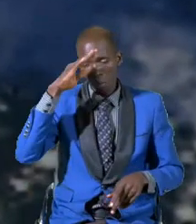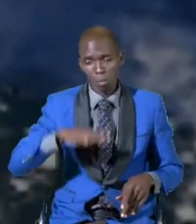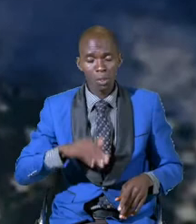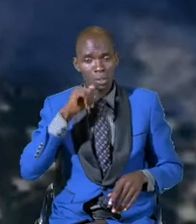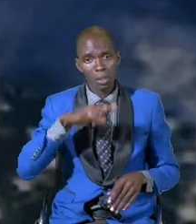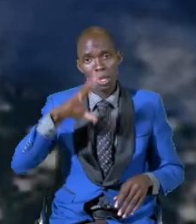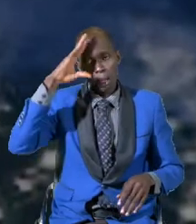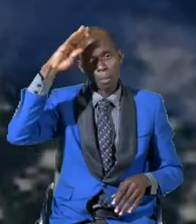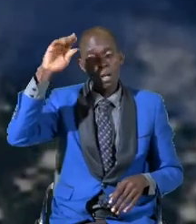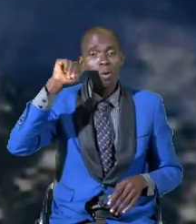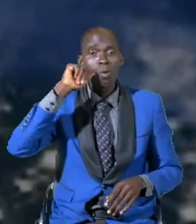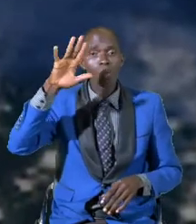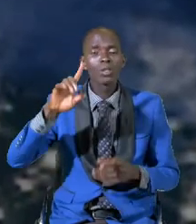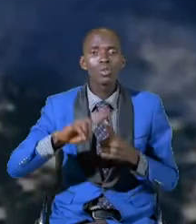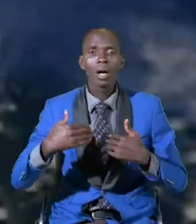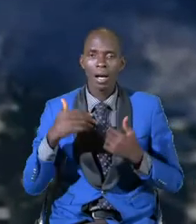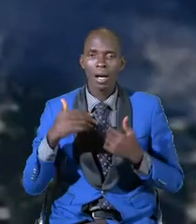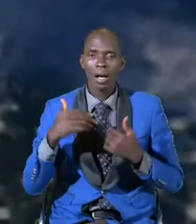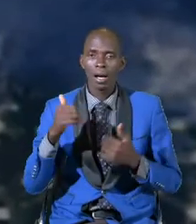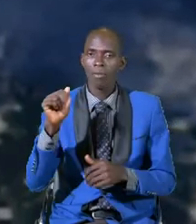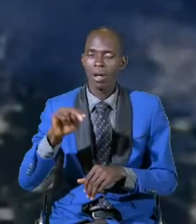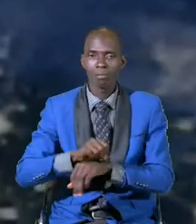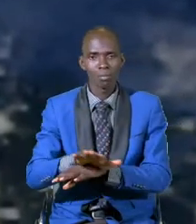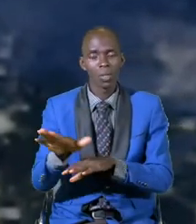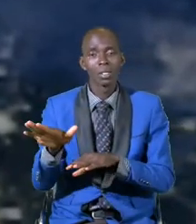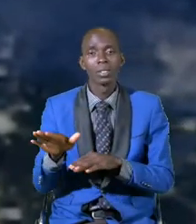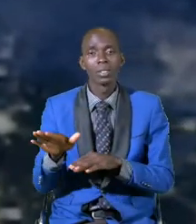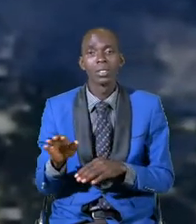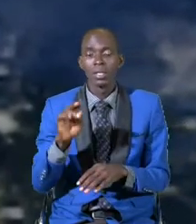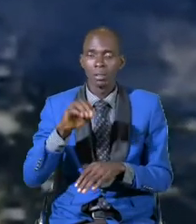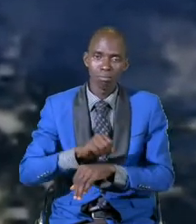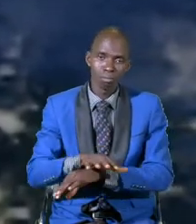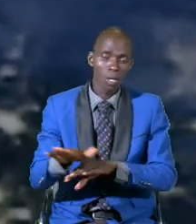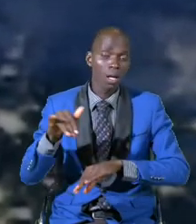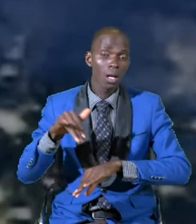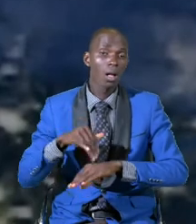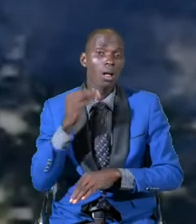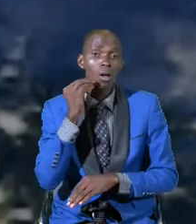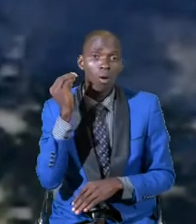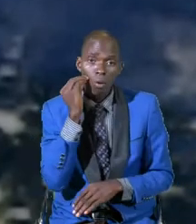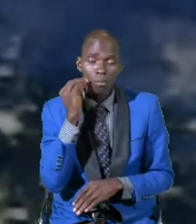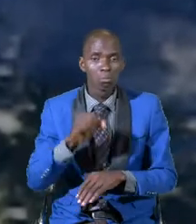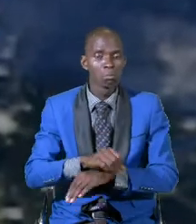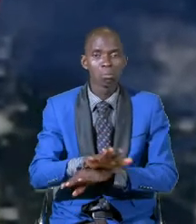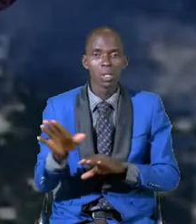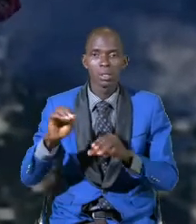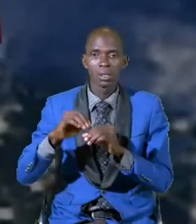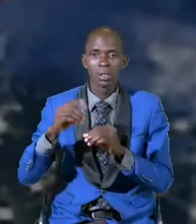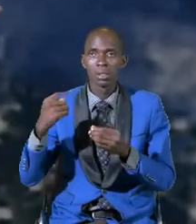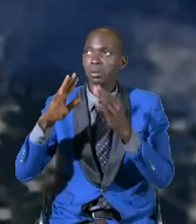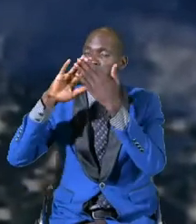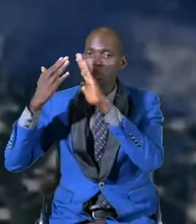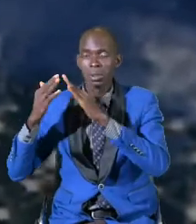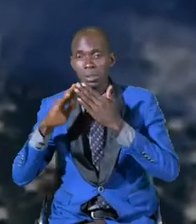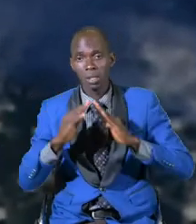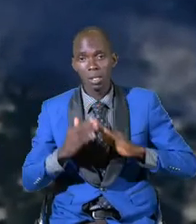to have an impact. Impact in the home, impact in the community, impact in